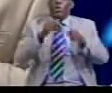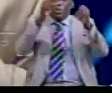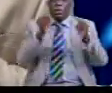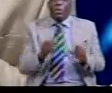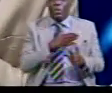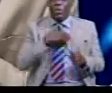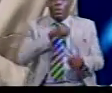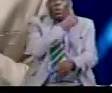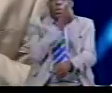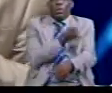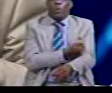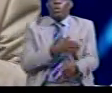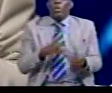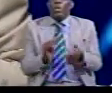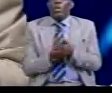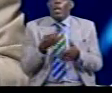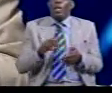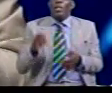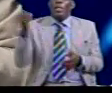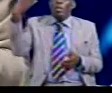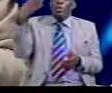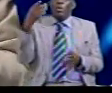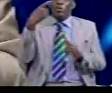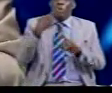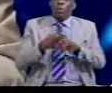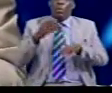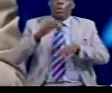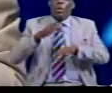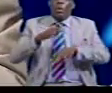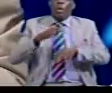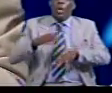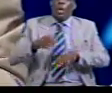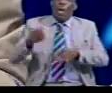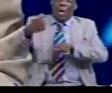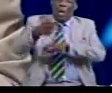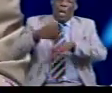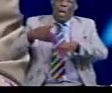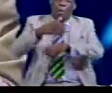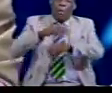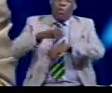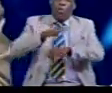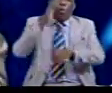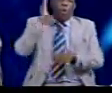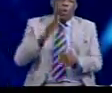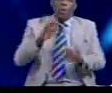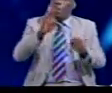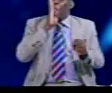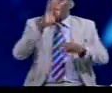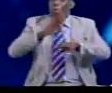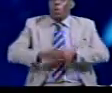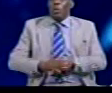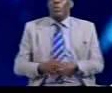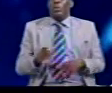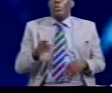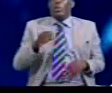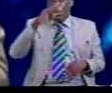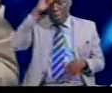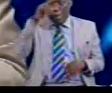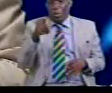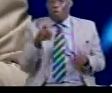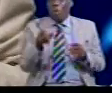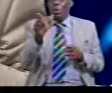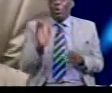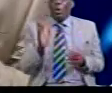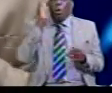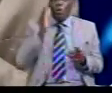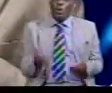sur lui. That the grace from above will rest upon him. Que Dieu l'élève durant cette croisade. That God will raise him up during this very